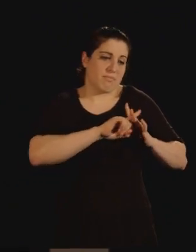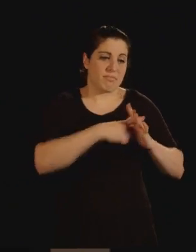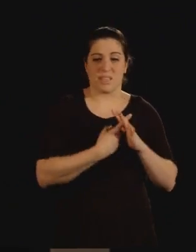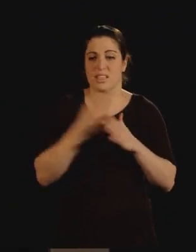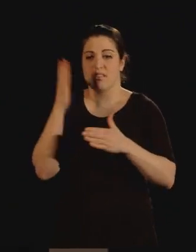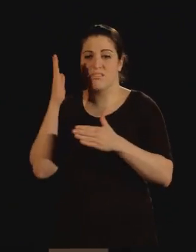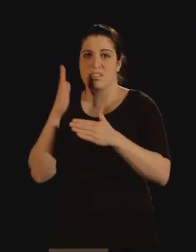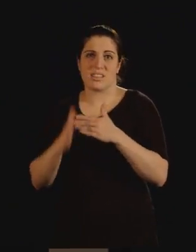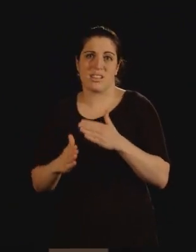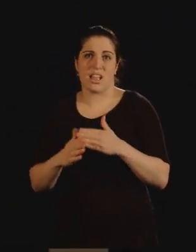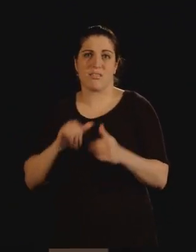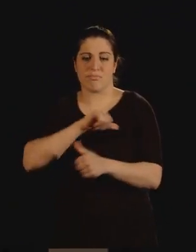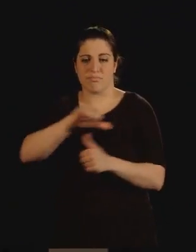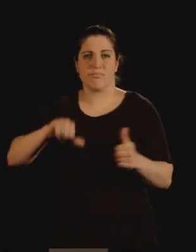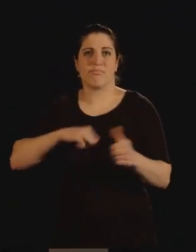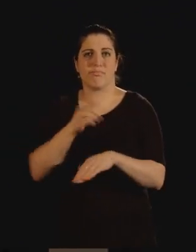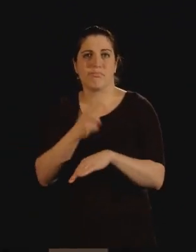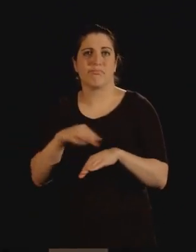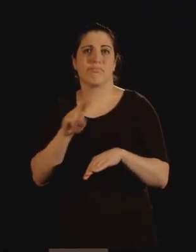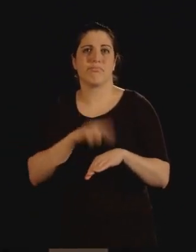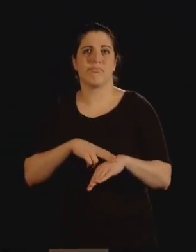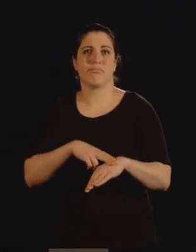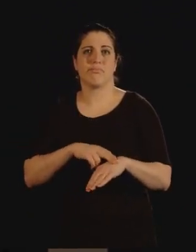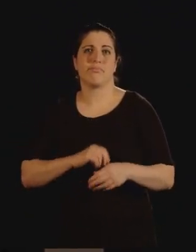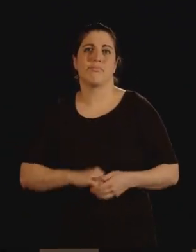and nature, it's where we return.